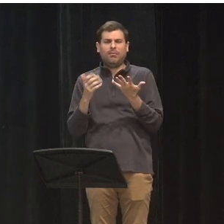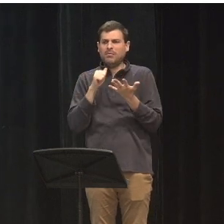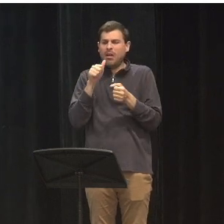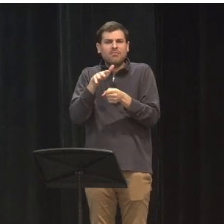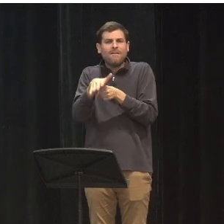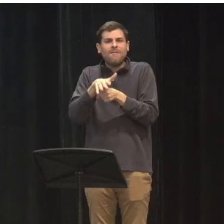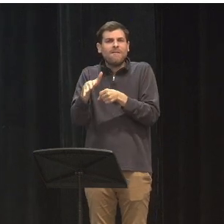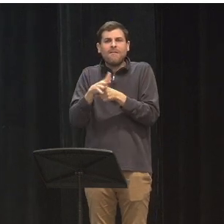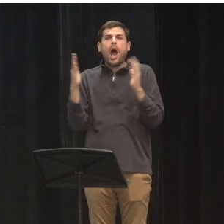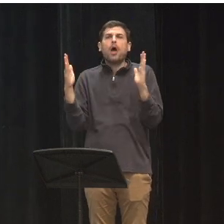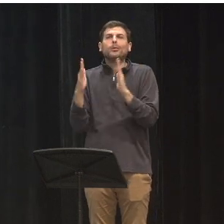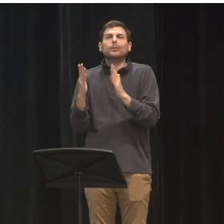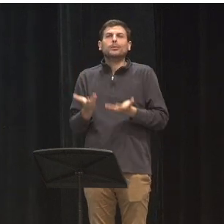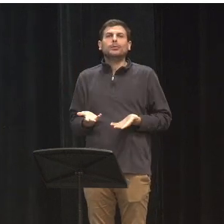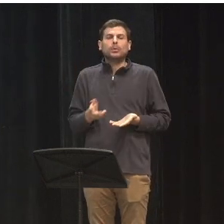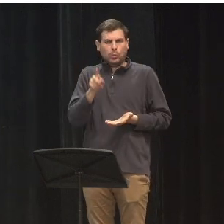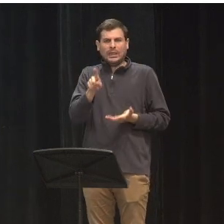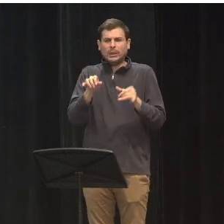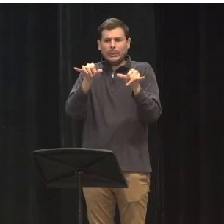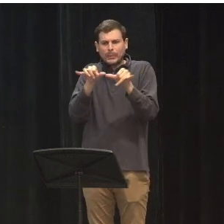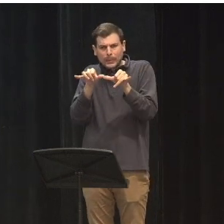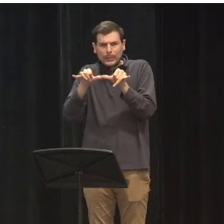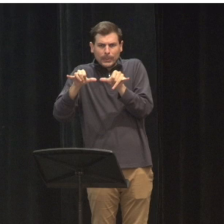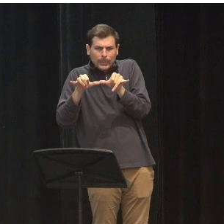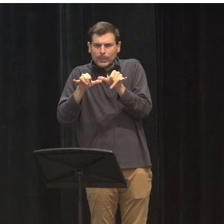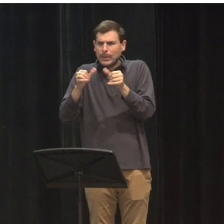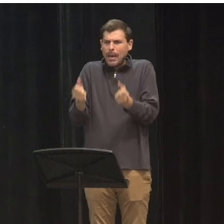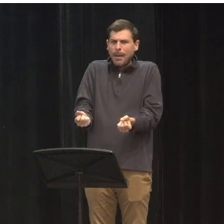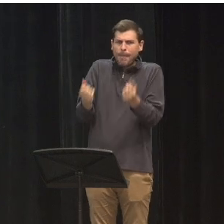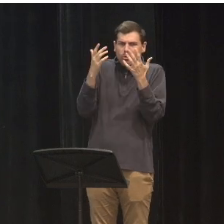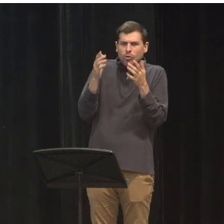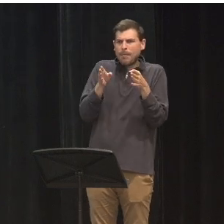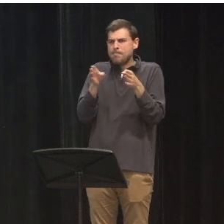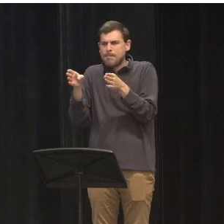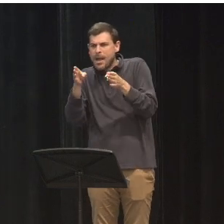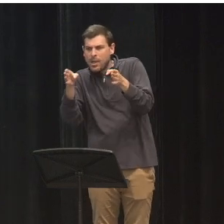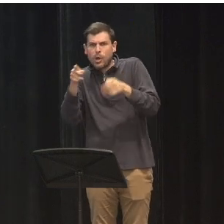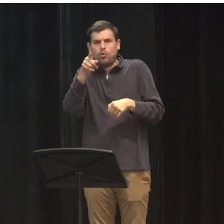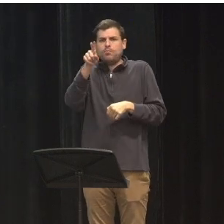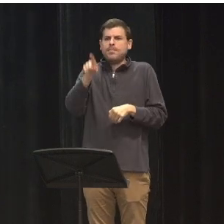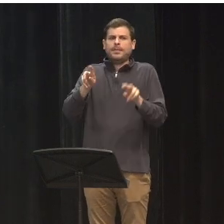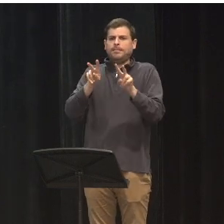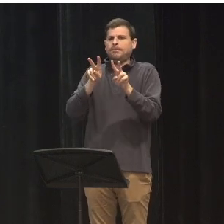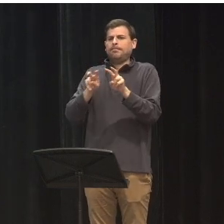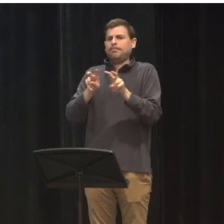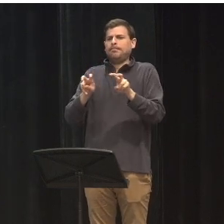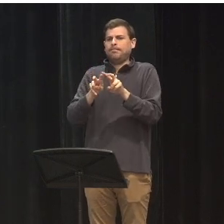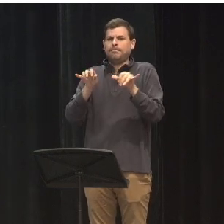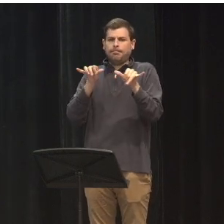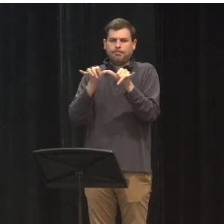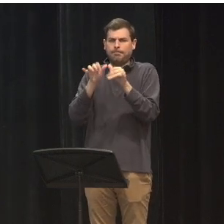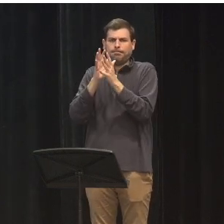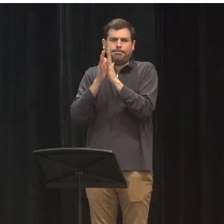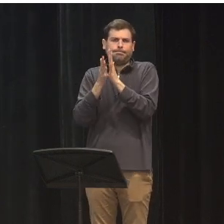to just say what the revised clear path is. It needs to have a density analysis. So I would like